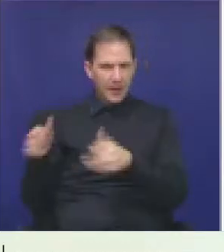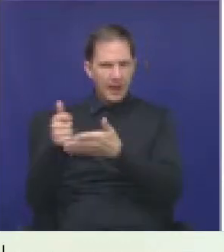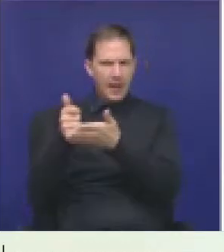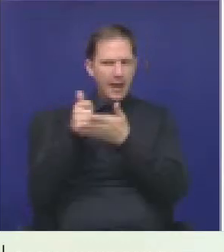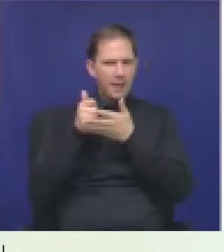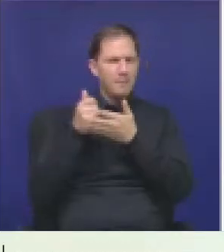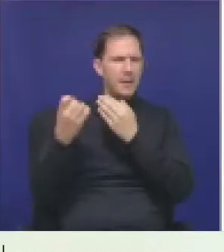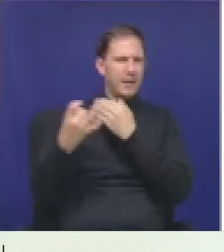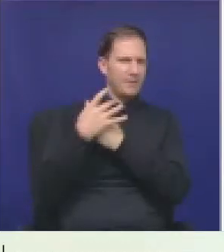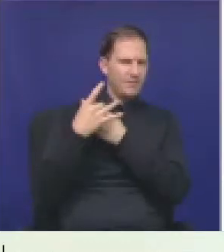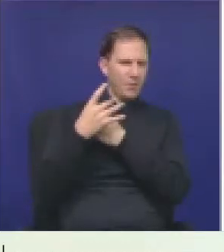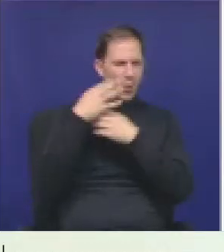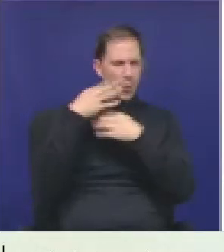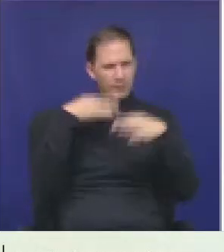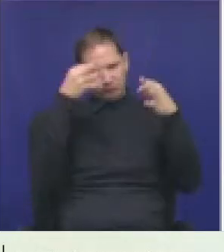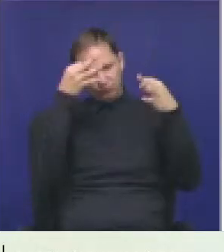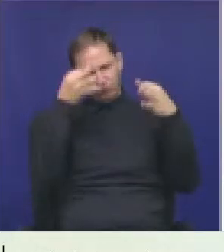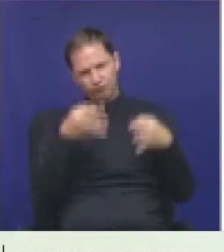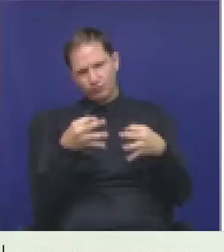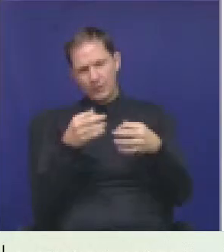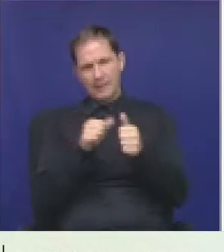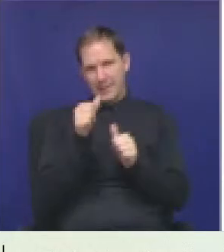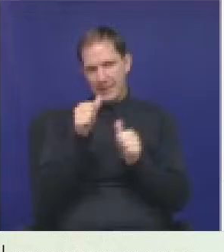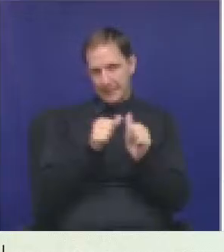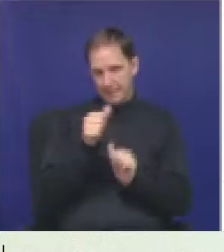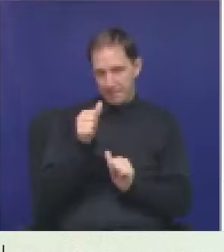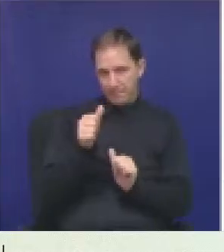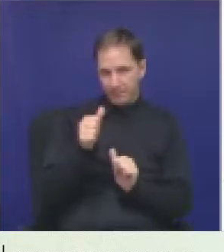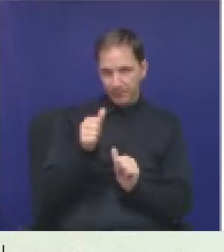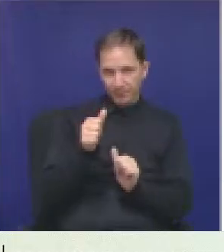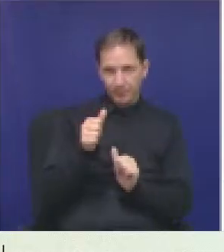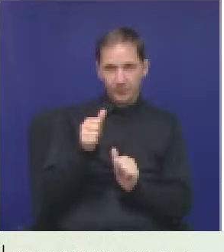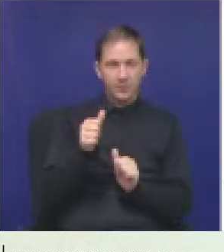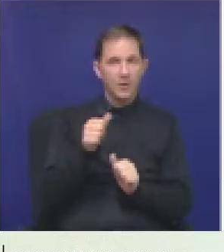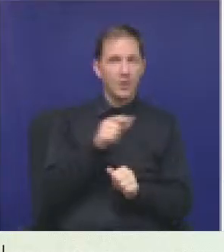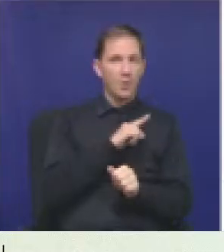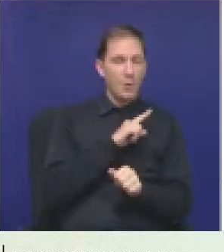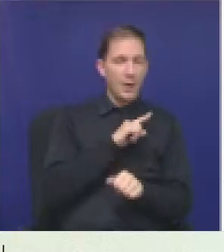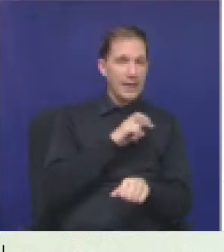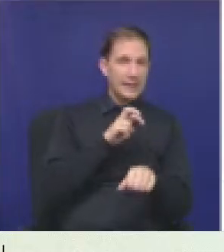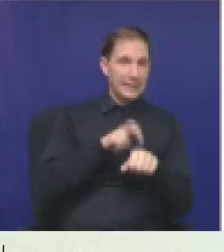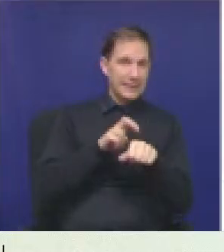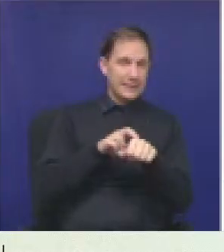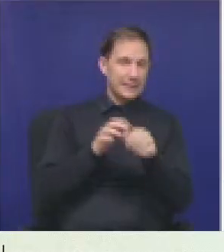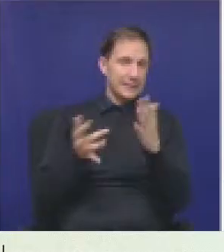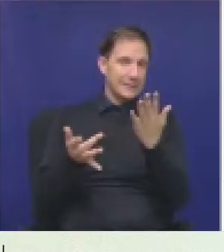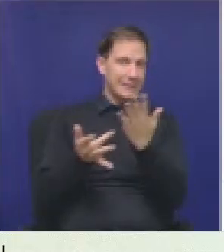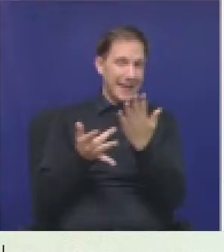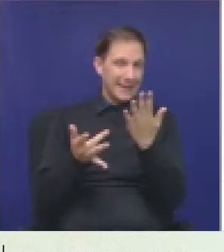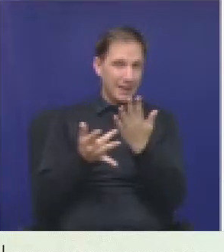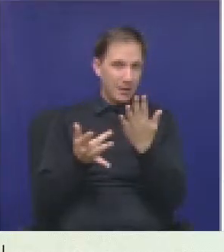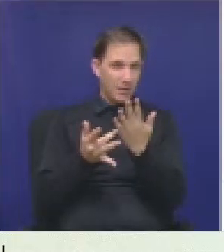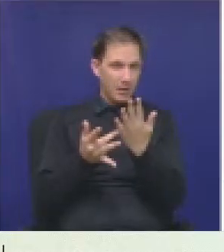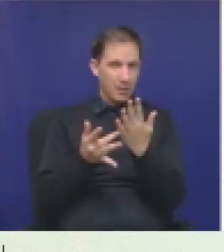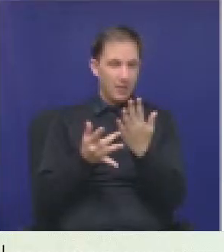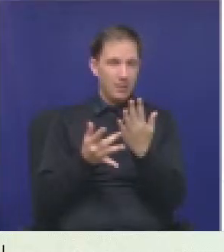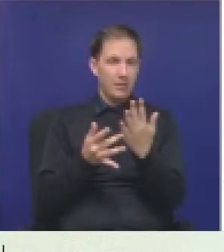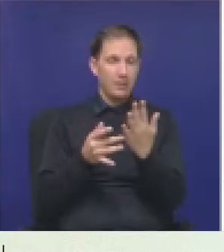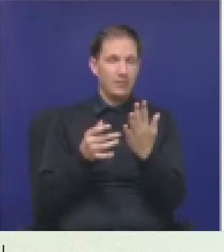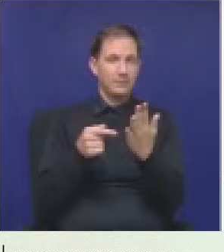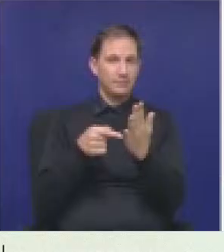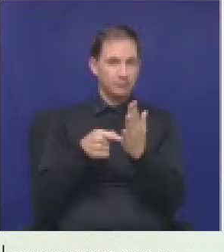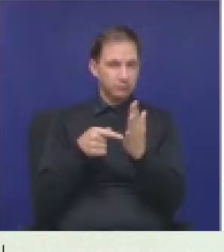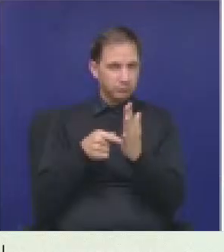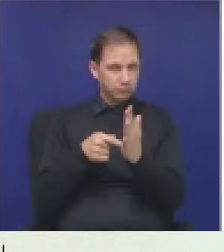ICT investments are needed to establish a reliable technical architecture that is trusted, provides secure platforms and solutions that will